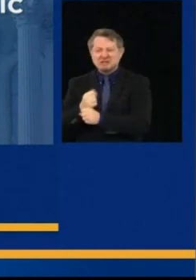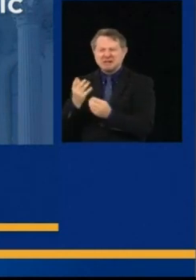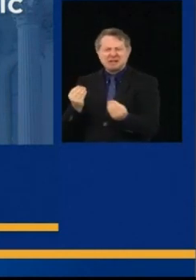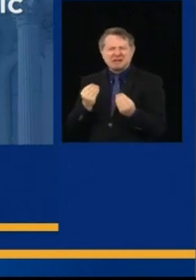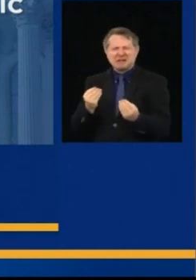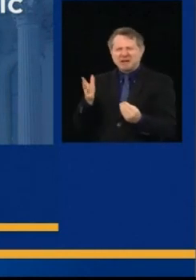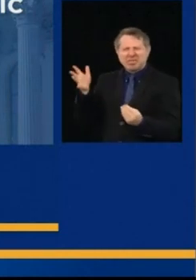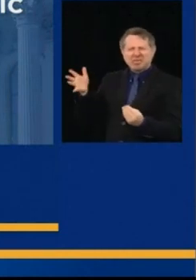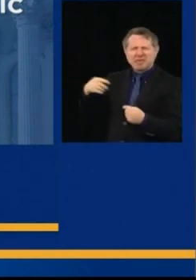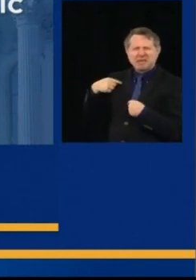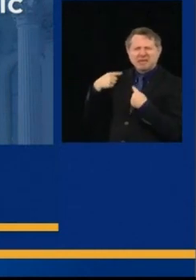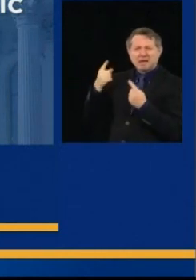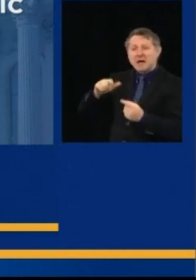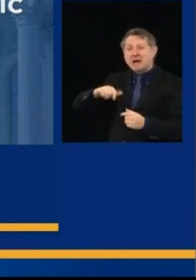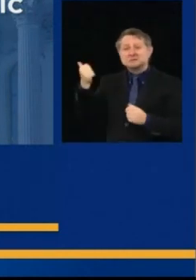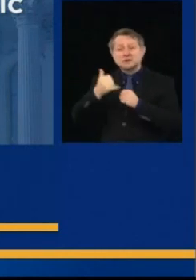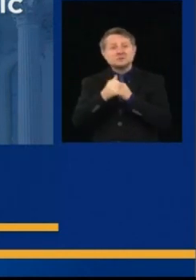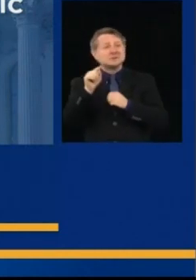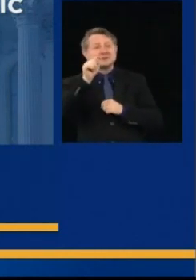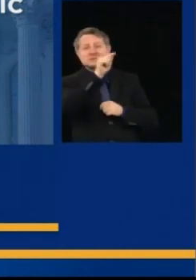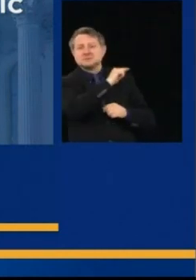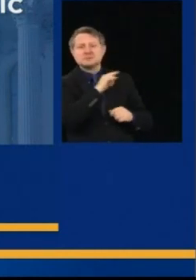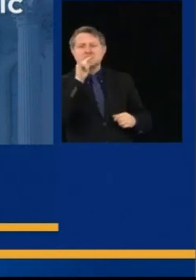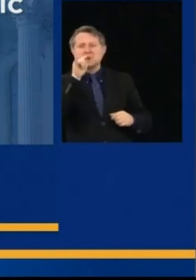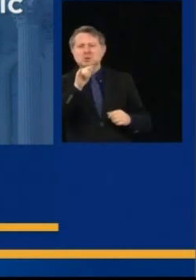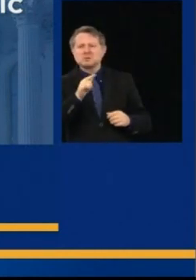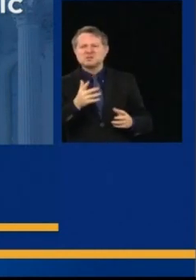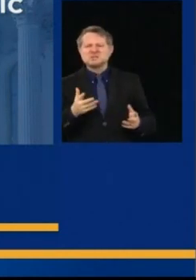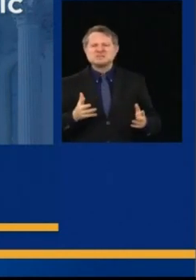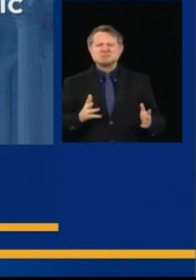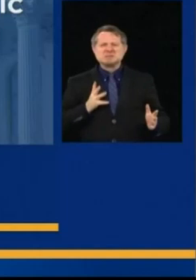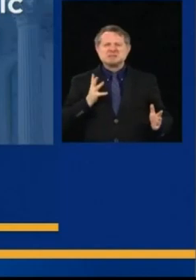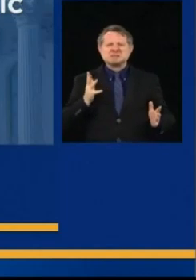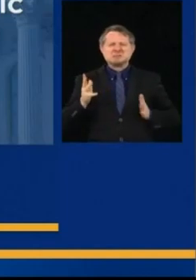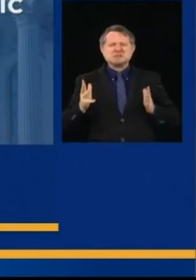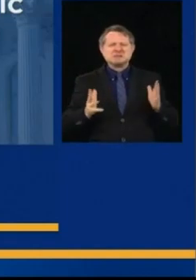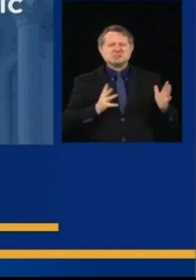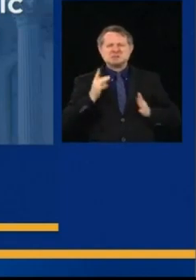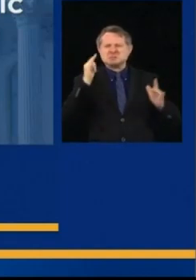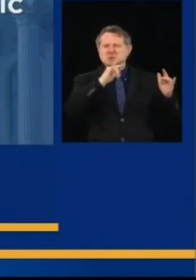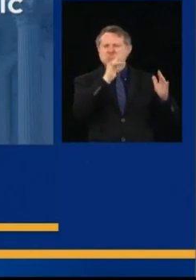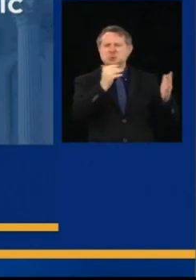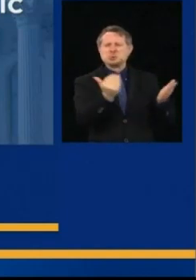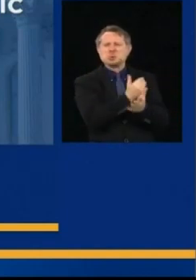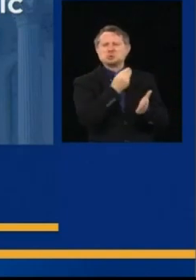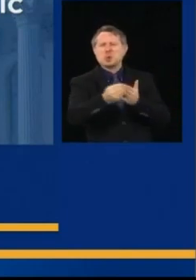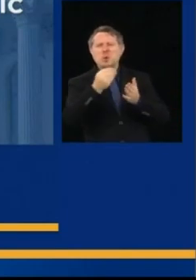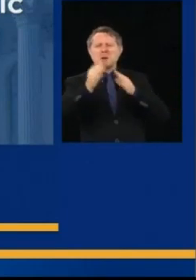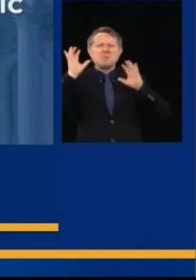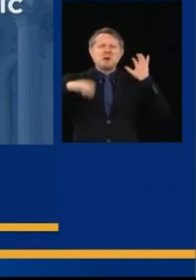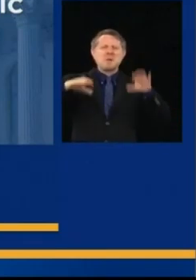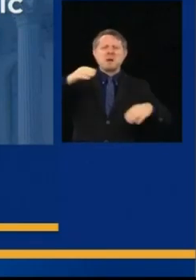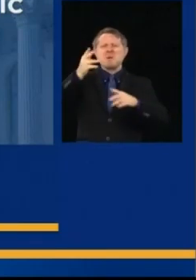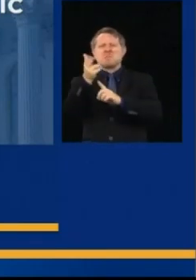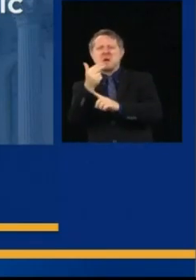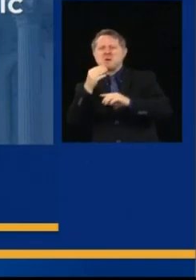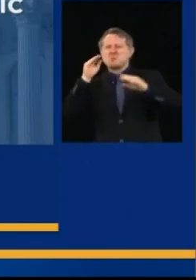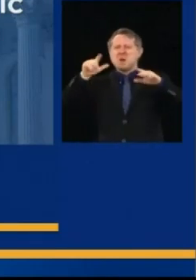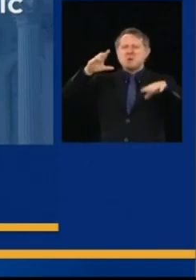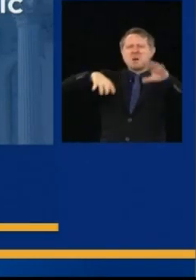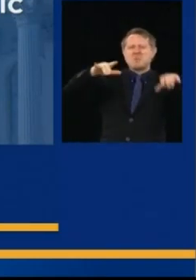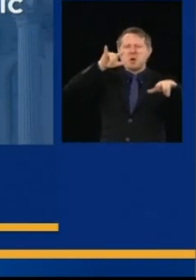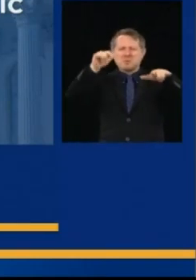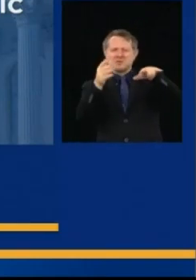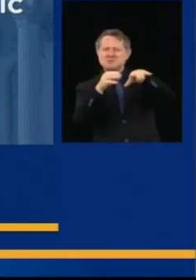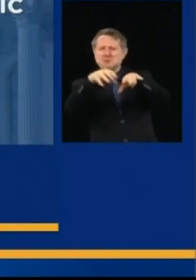everybody's airport looks amazing. It's like a shopping mall, hotel, entertainment complex, and then you come to an